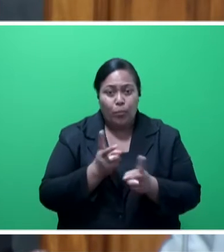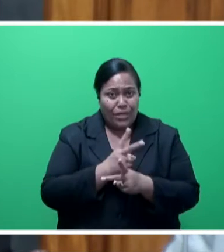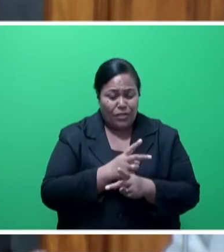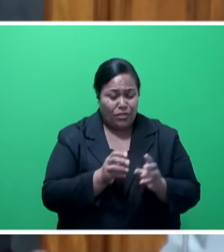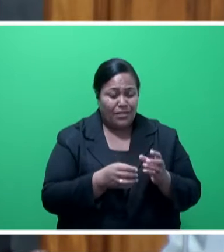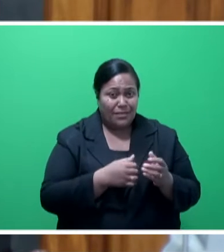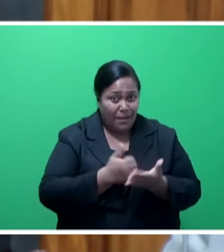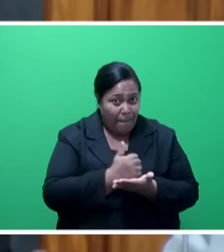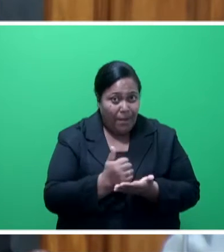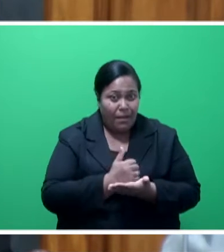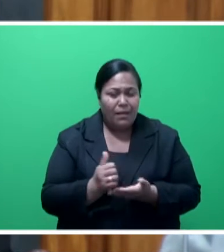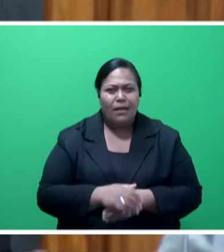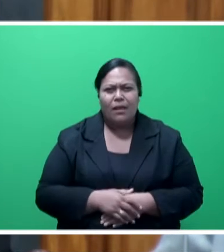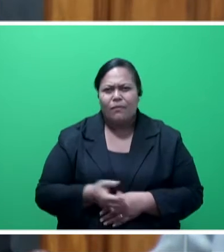around